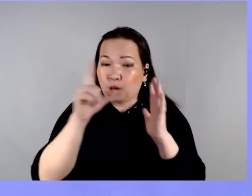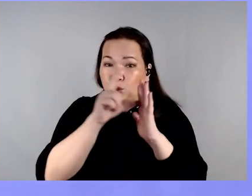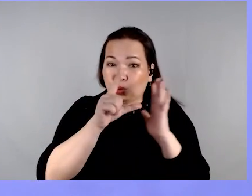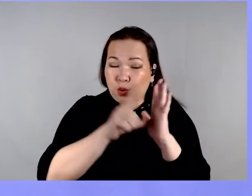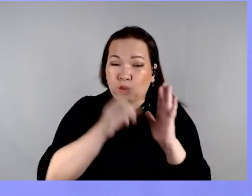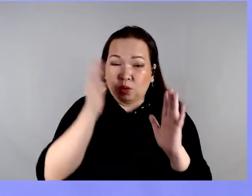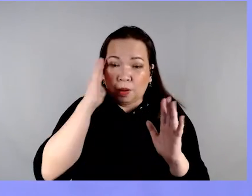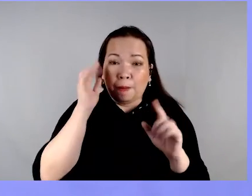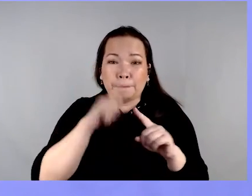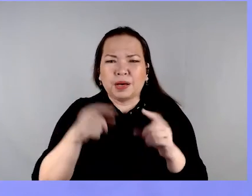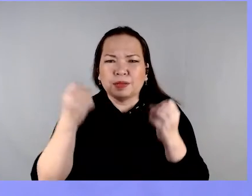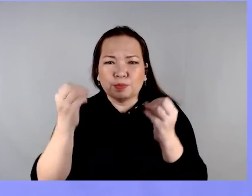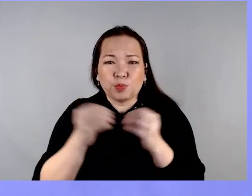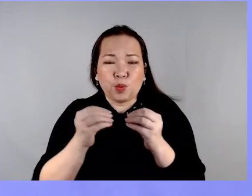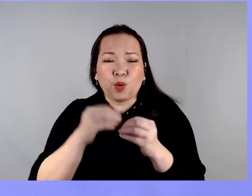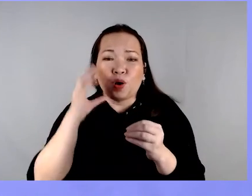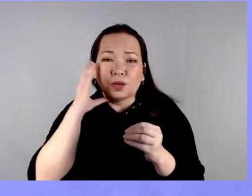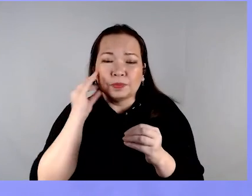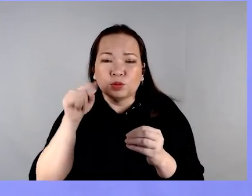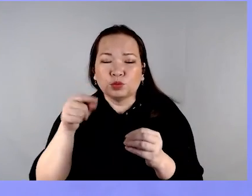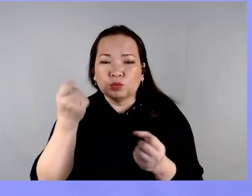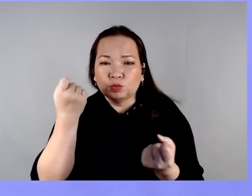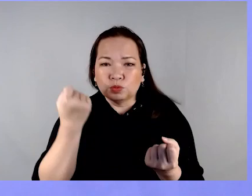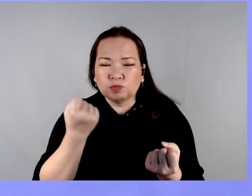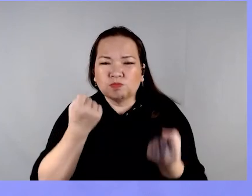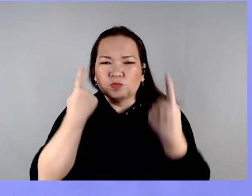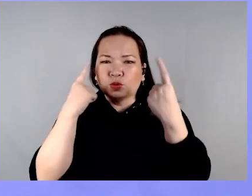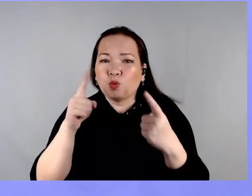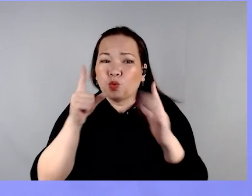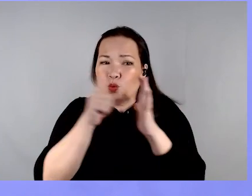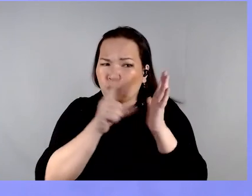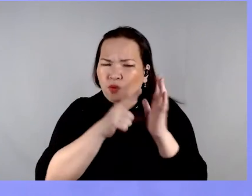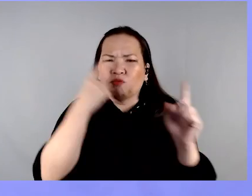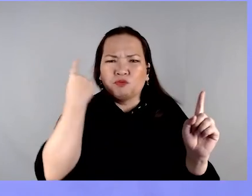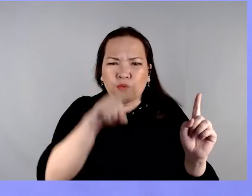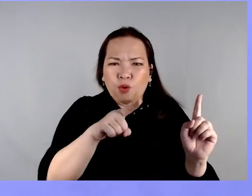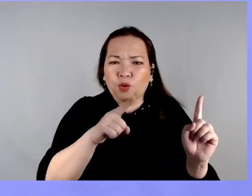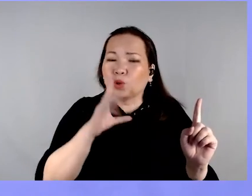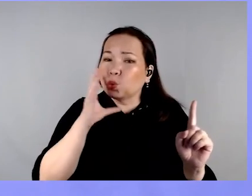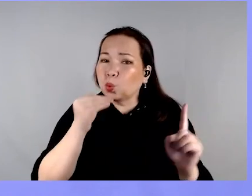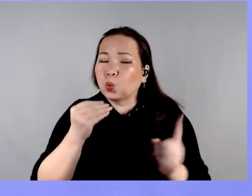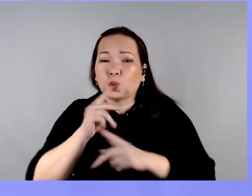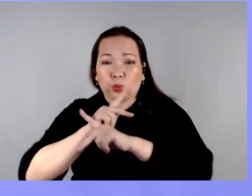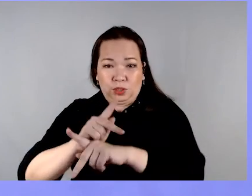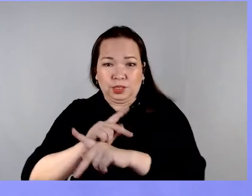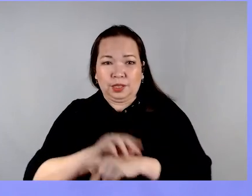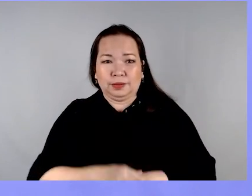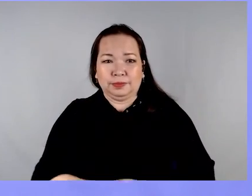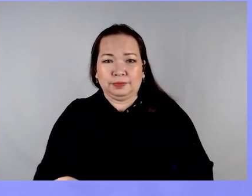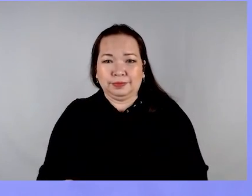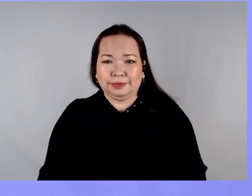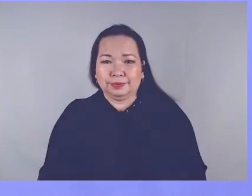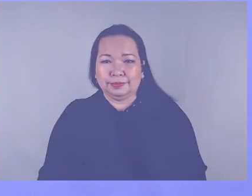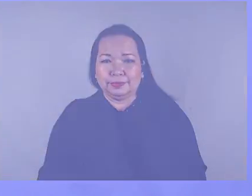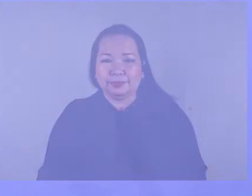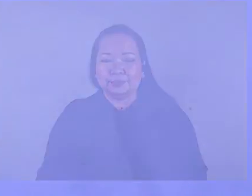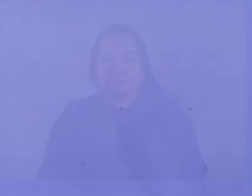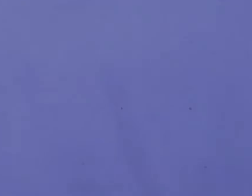law, but with experiences that help you understand why the law is there and who it intends to protect.